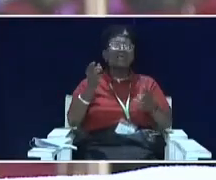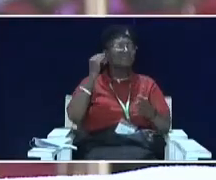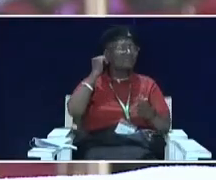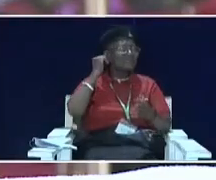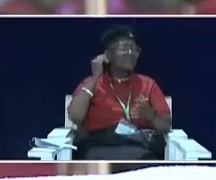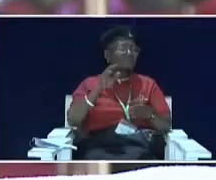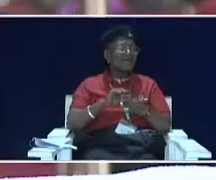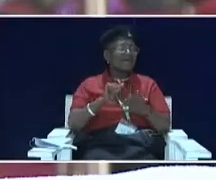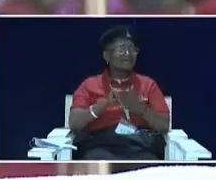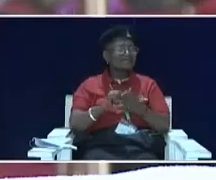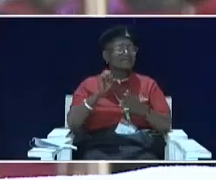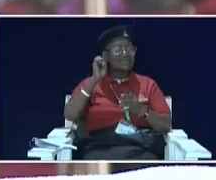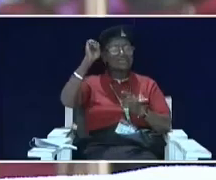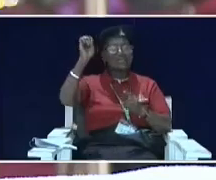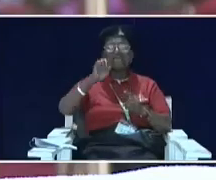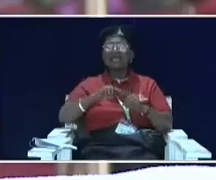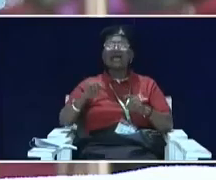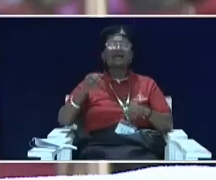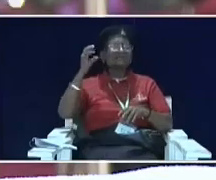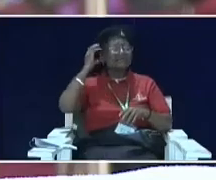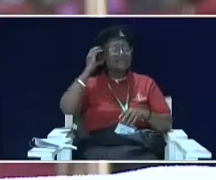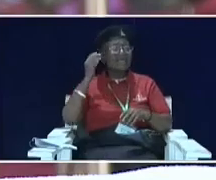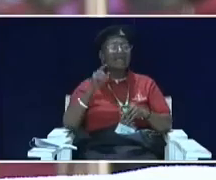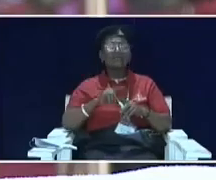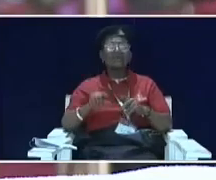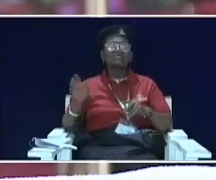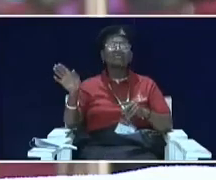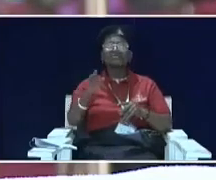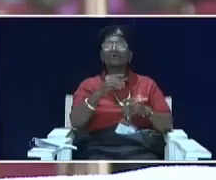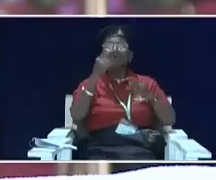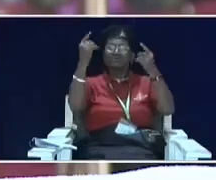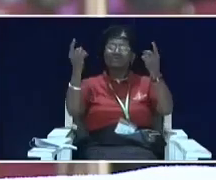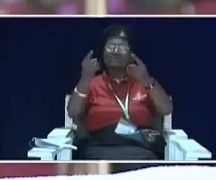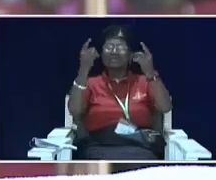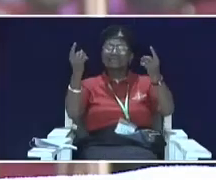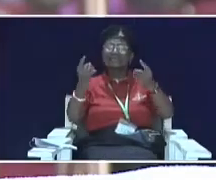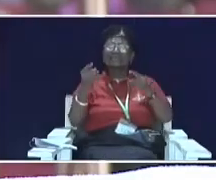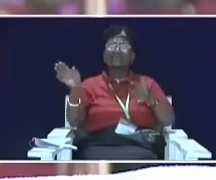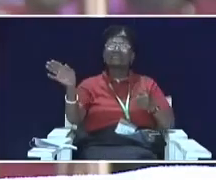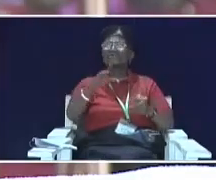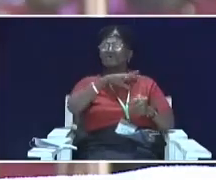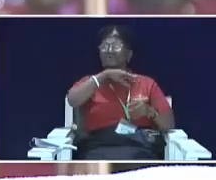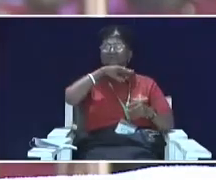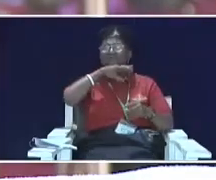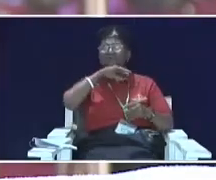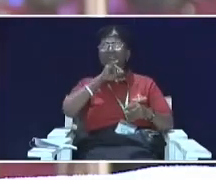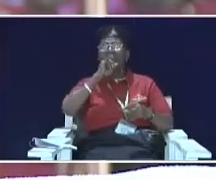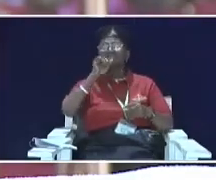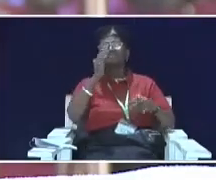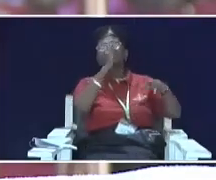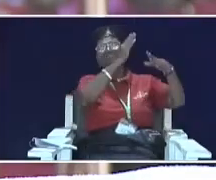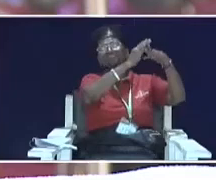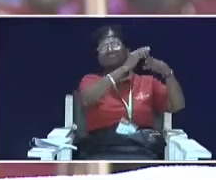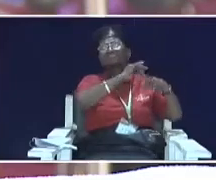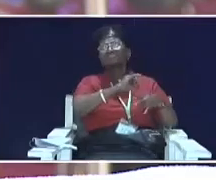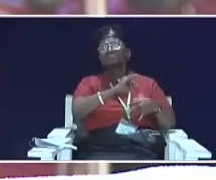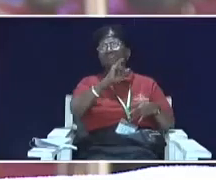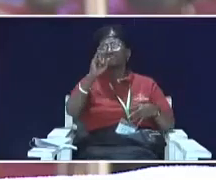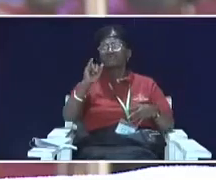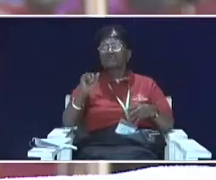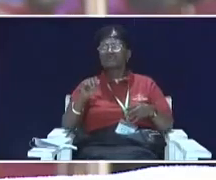But your sin, your iniquity is blocking the way."